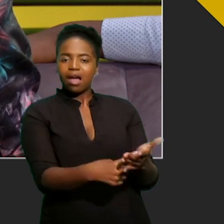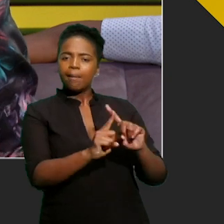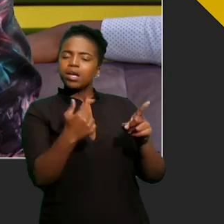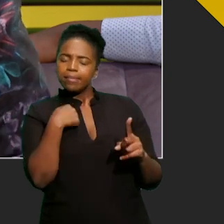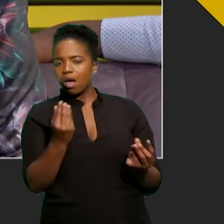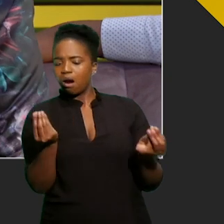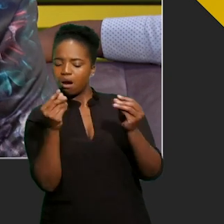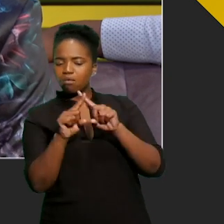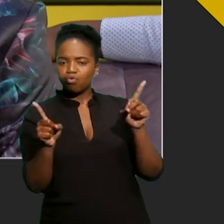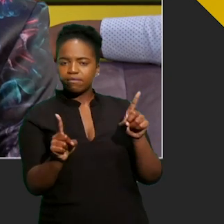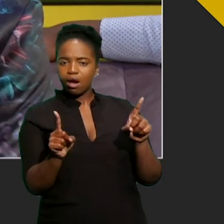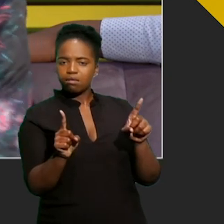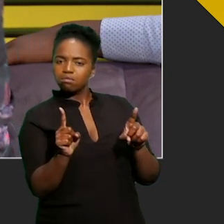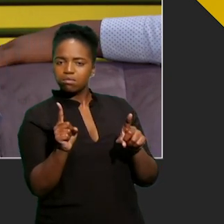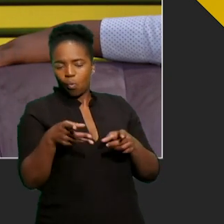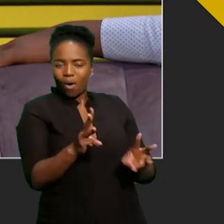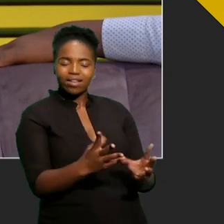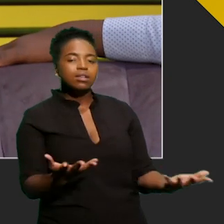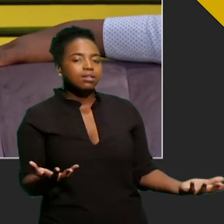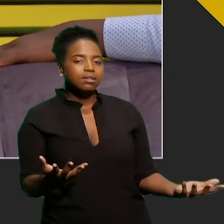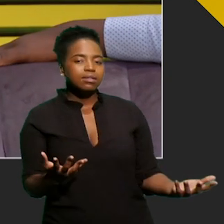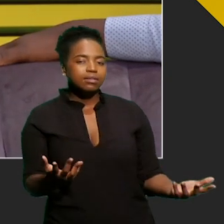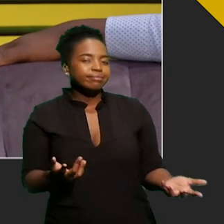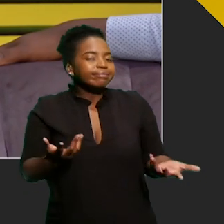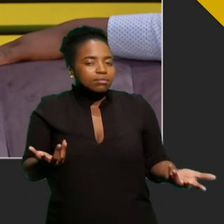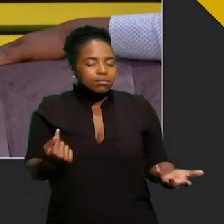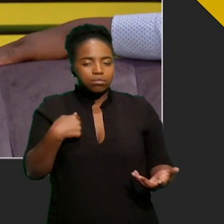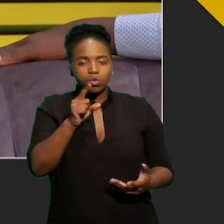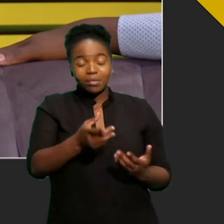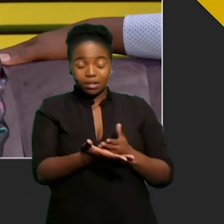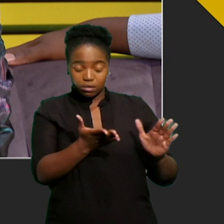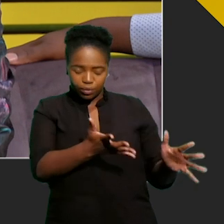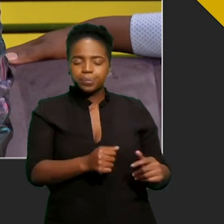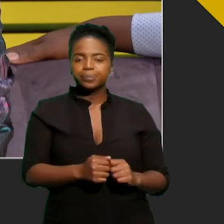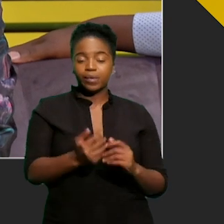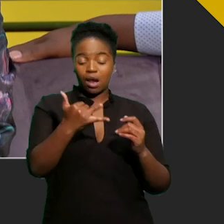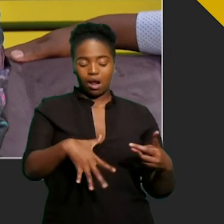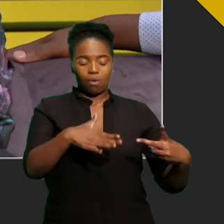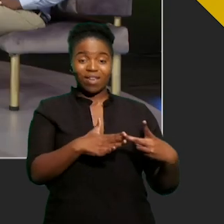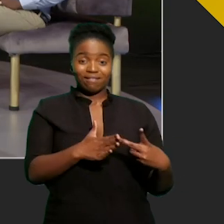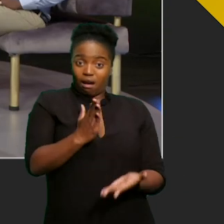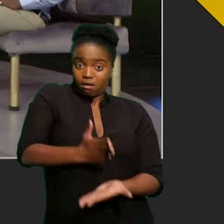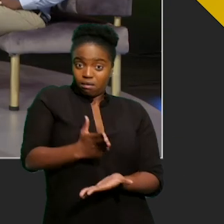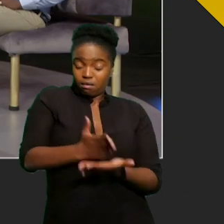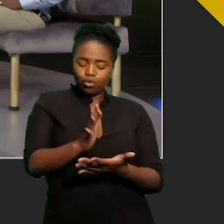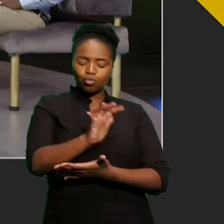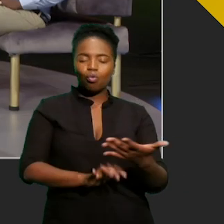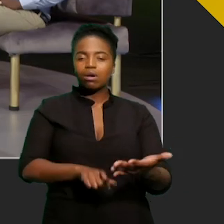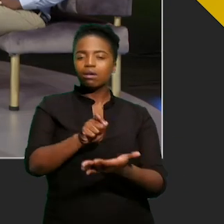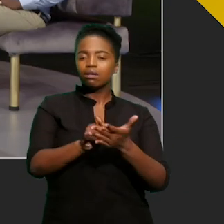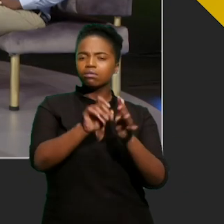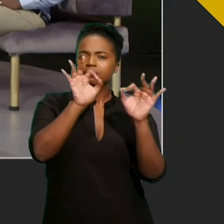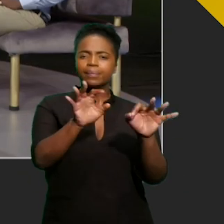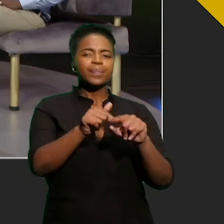but it's an angle that you might not like. So I think we also need to eliminate that. Now, in terms of our credibility, I think